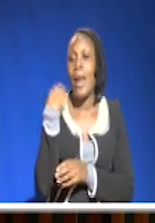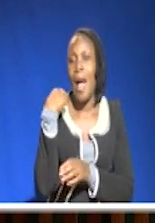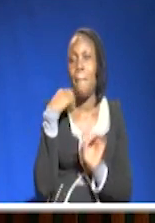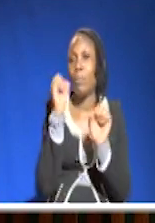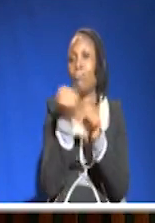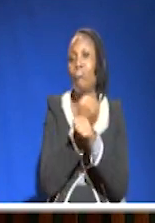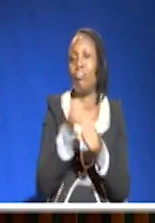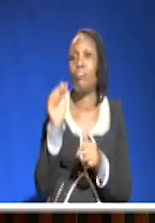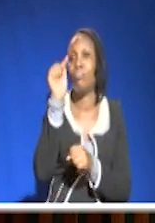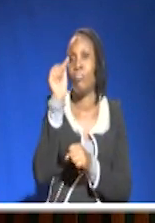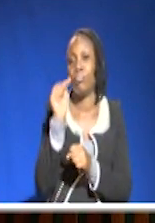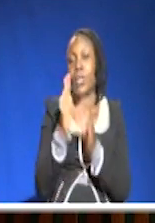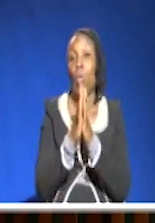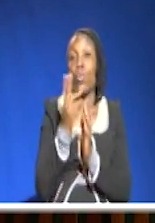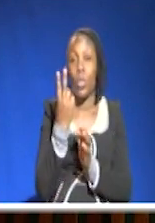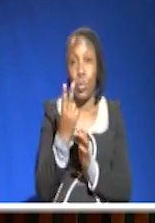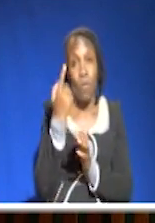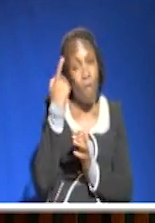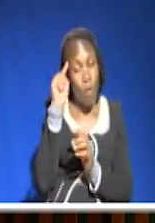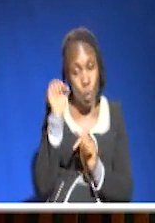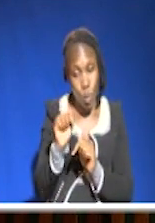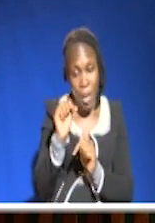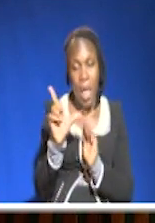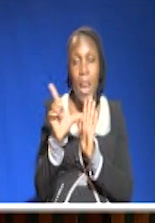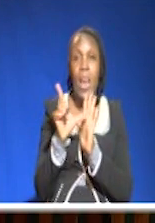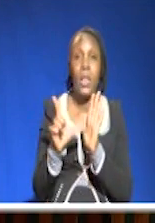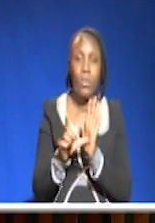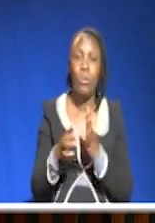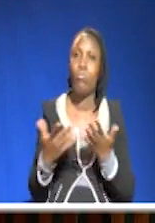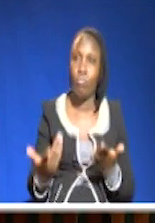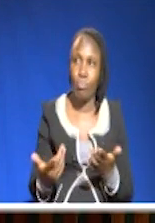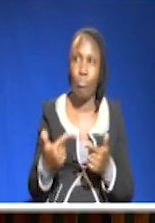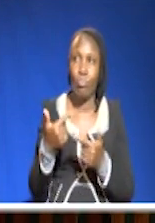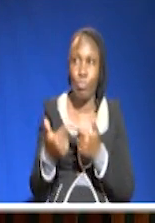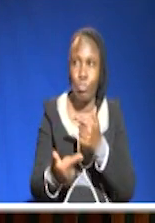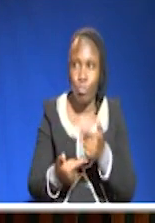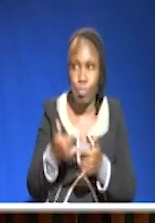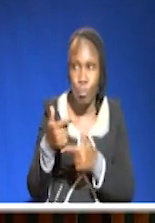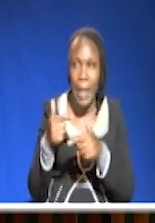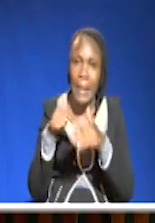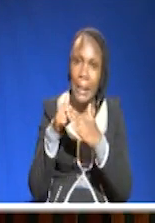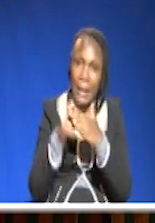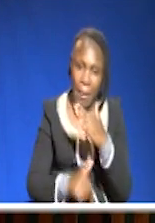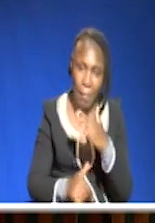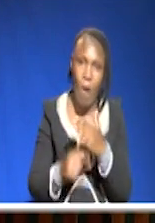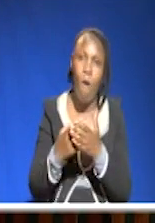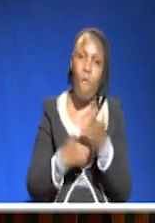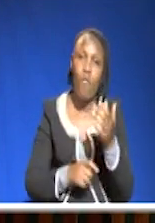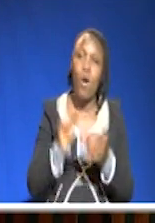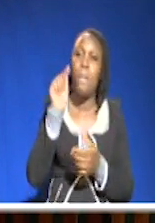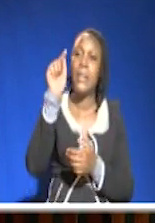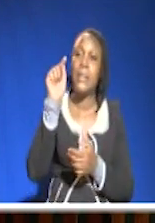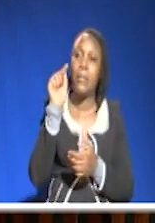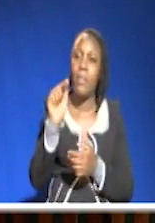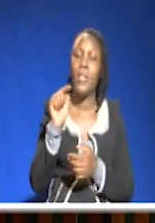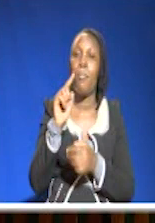by 2. So in today's lesson, we are going to go further from divisibility test of 2